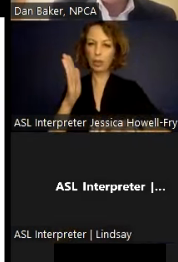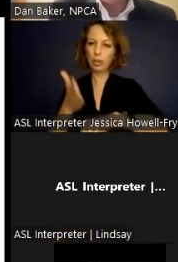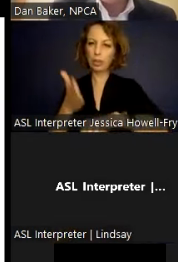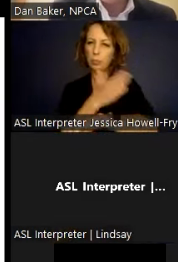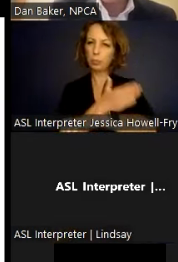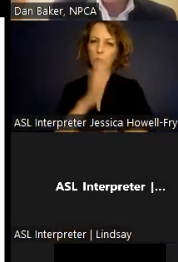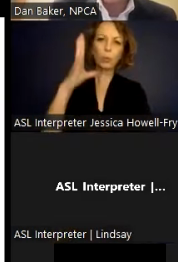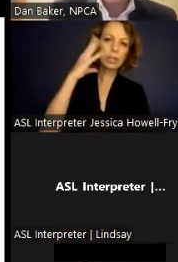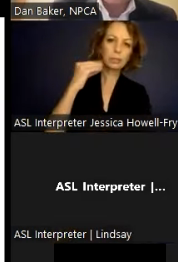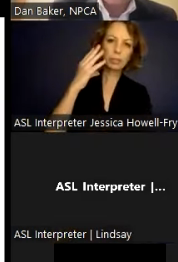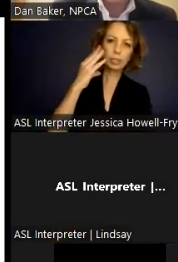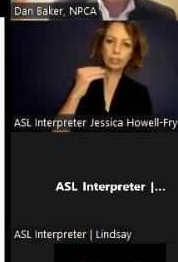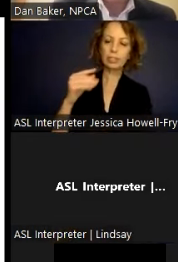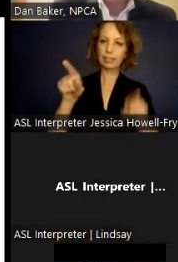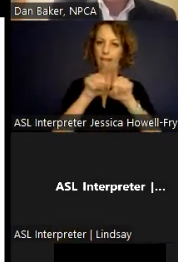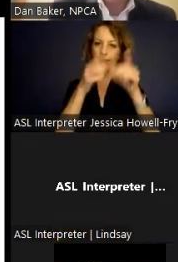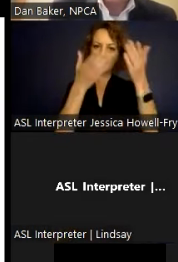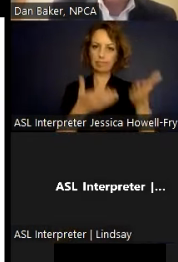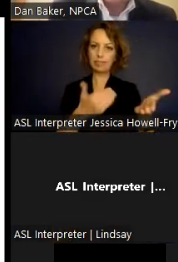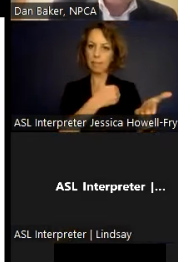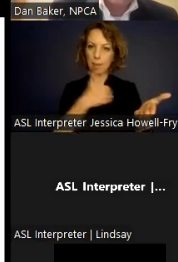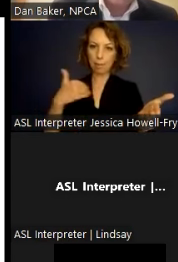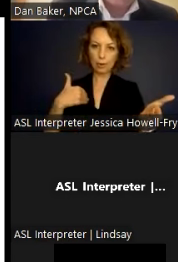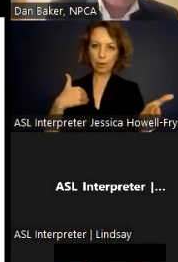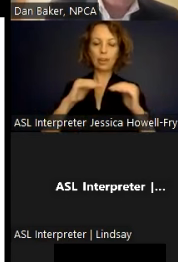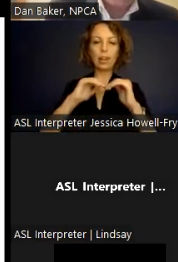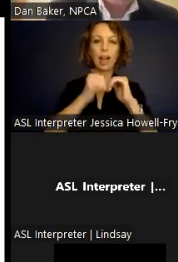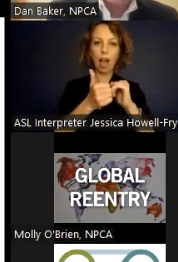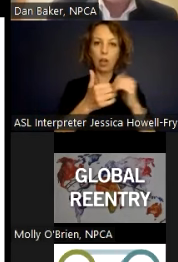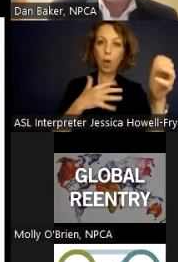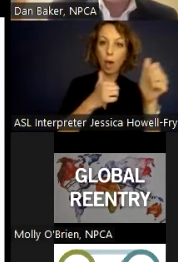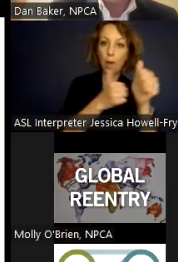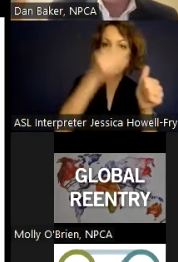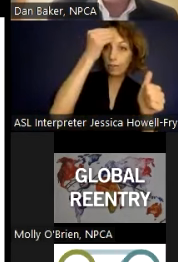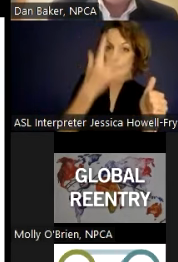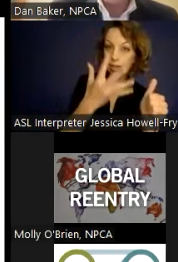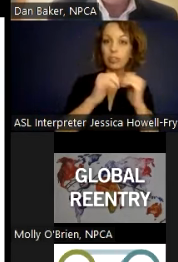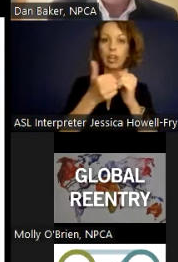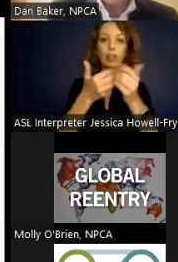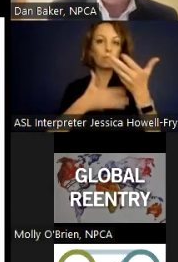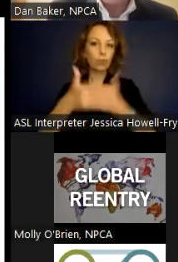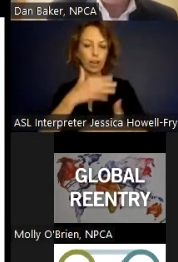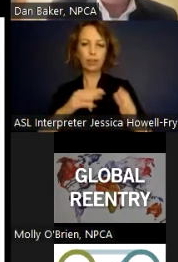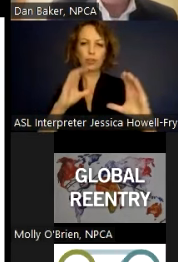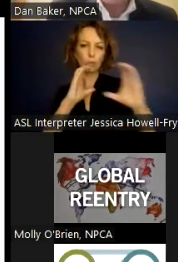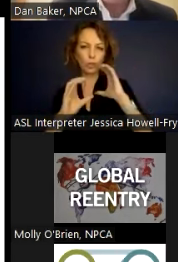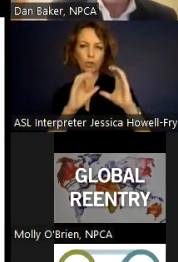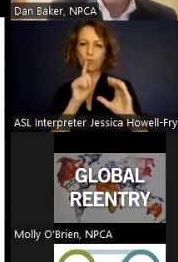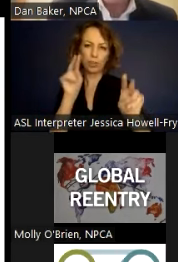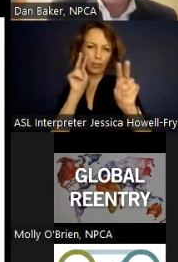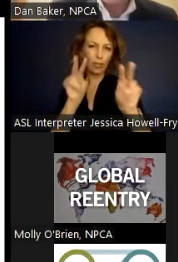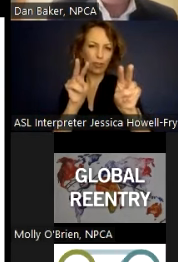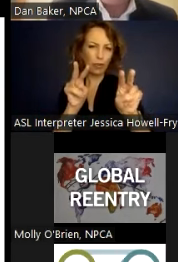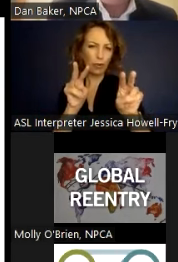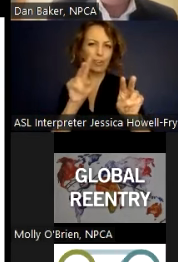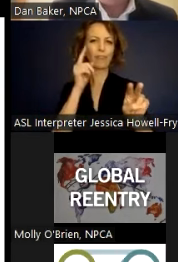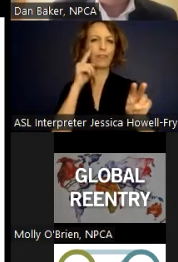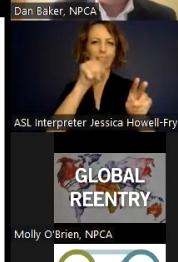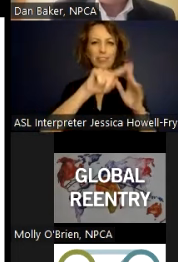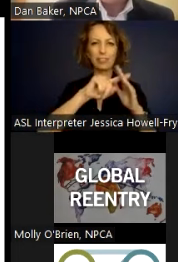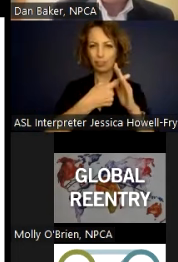how you're able to update your information, interact, and communicate with us. And we really look forward to rolling this out. It'll make many of our lives